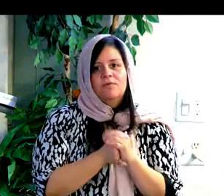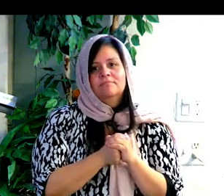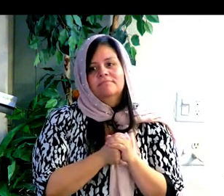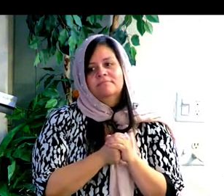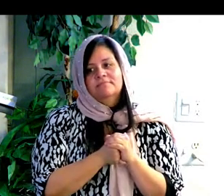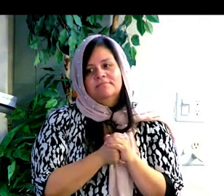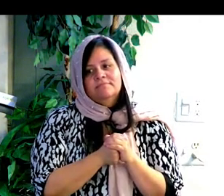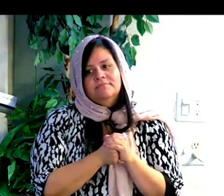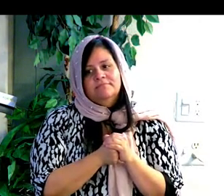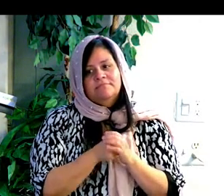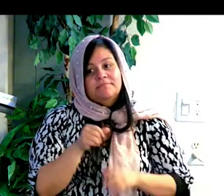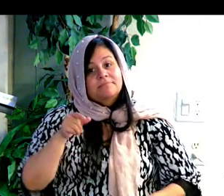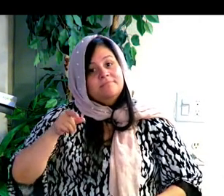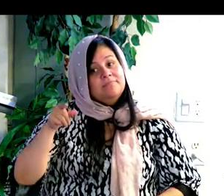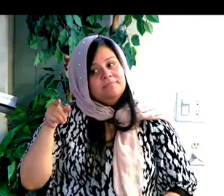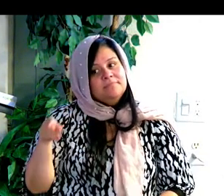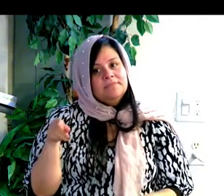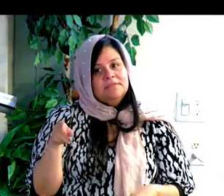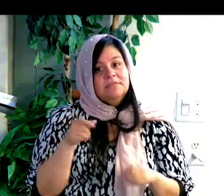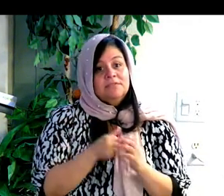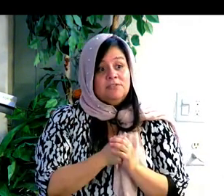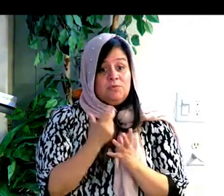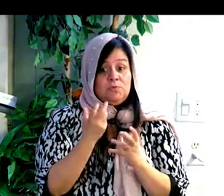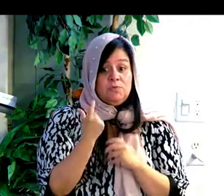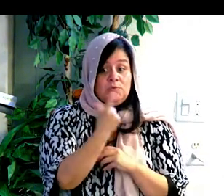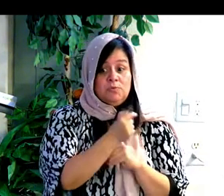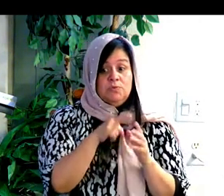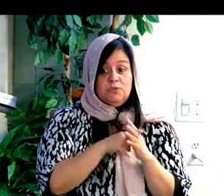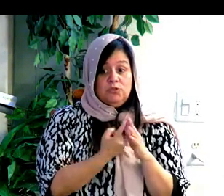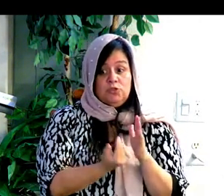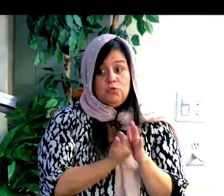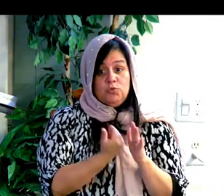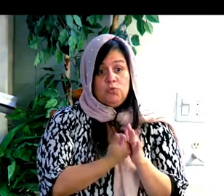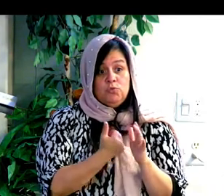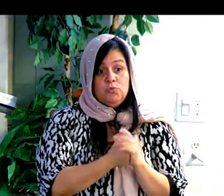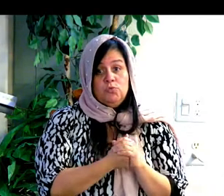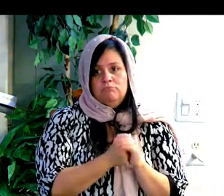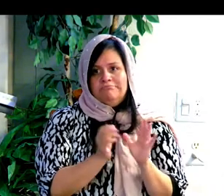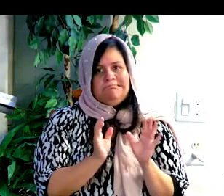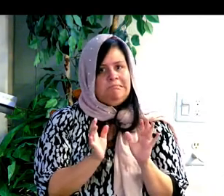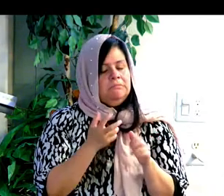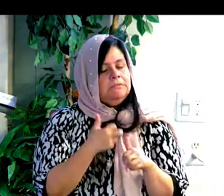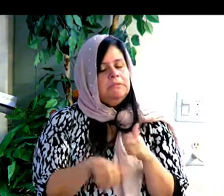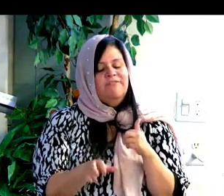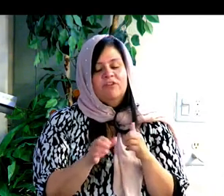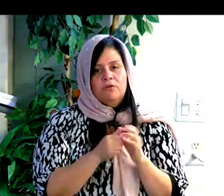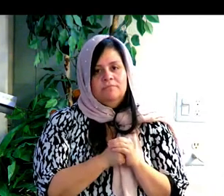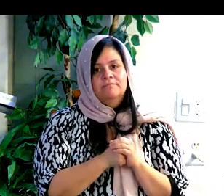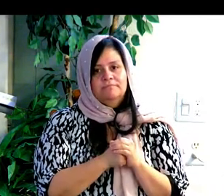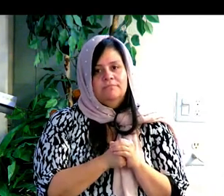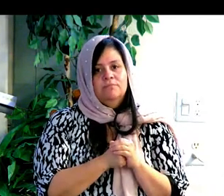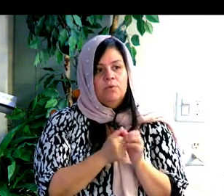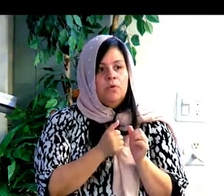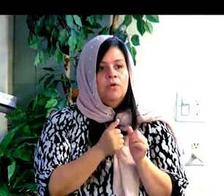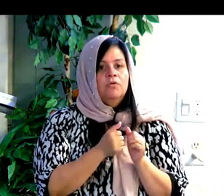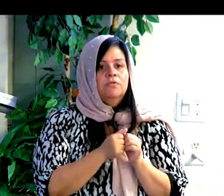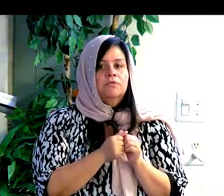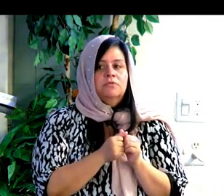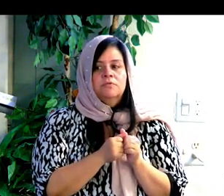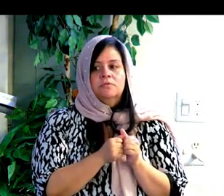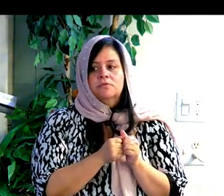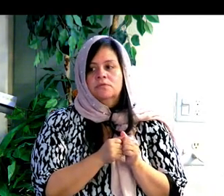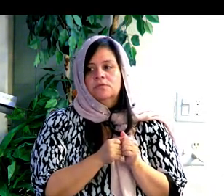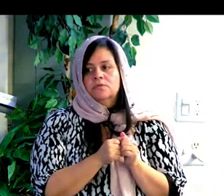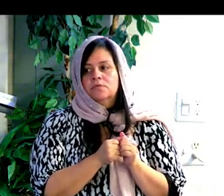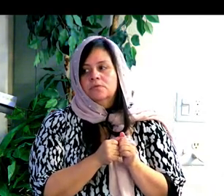start something new with a bridegroom. Y empezar algo nuevo con el novio. And so they would close this